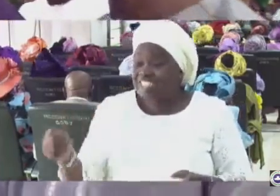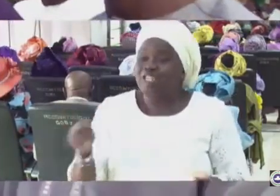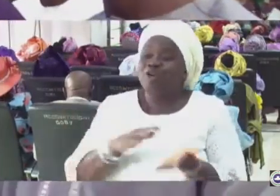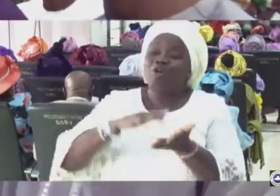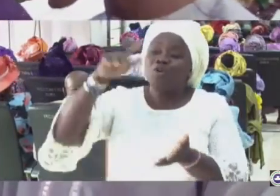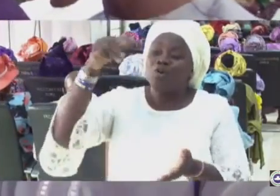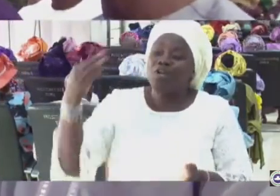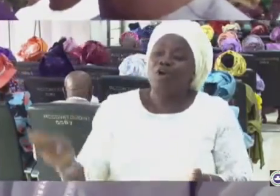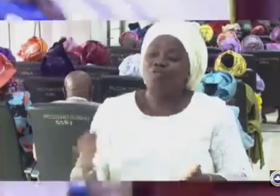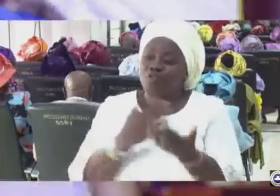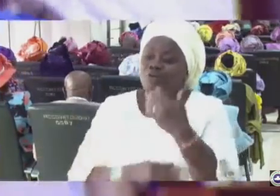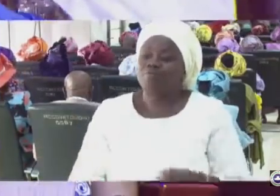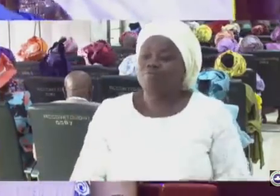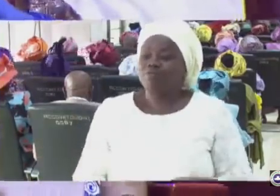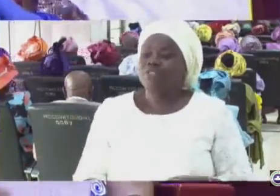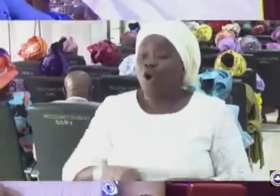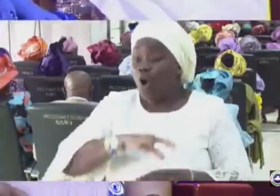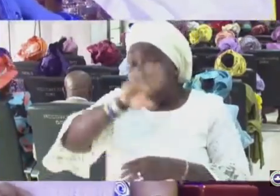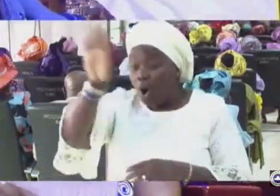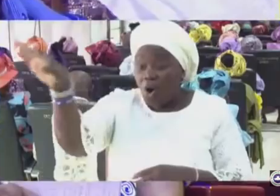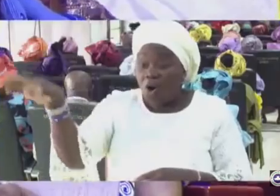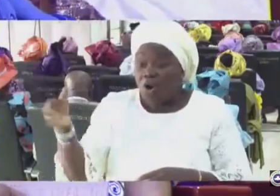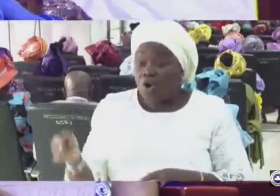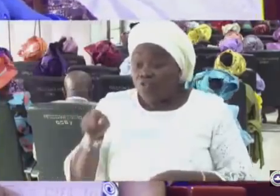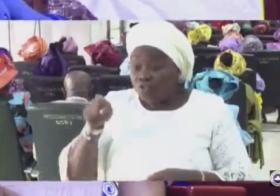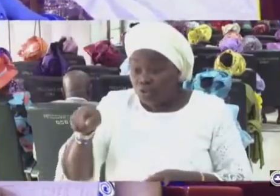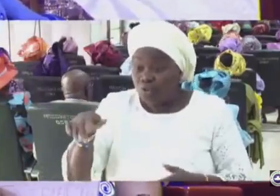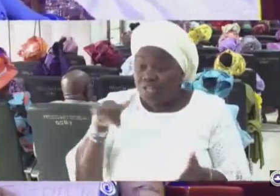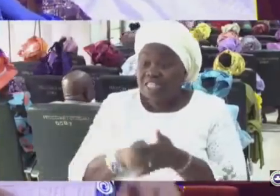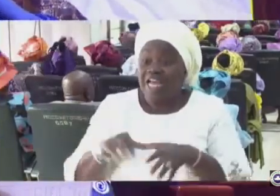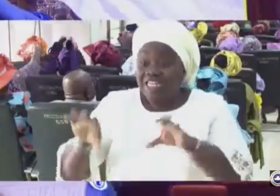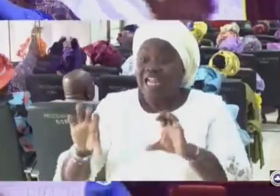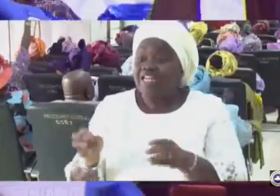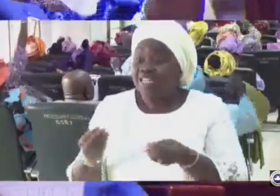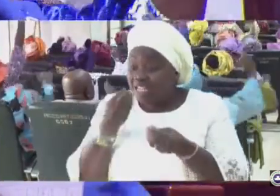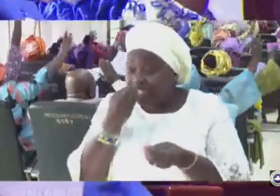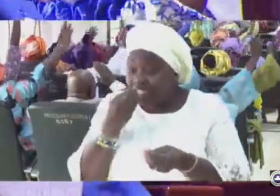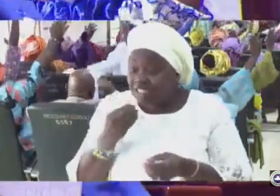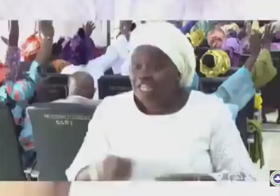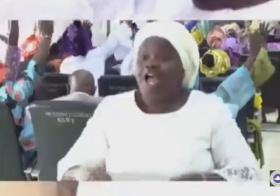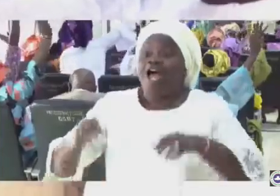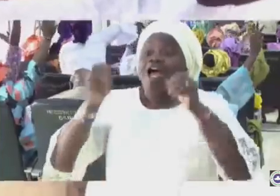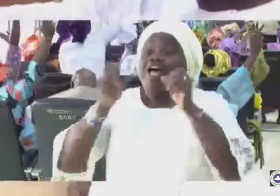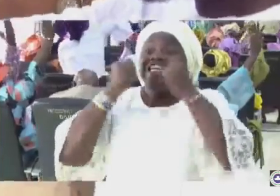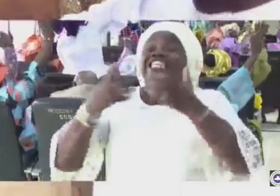Those of you who can eat anything, let me hear you shout hallelujah.